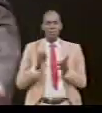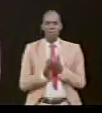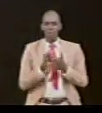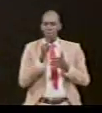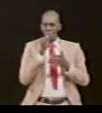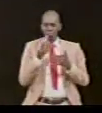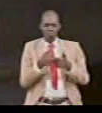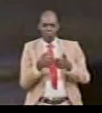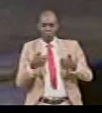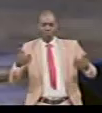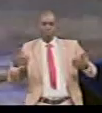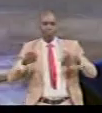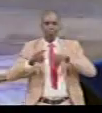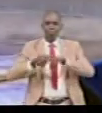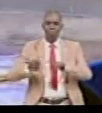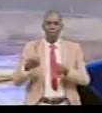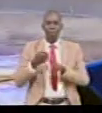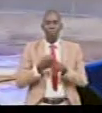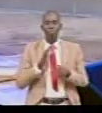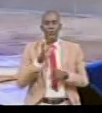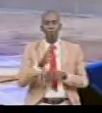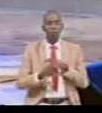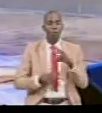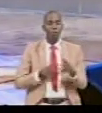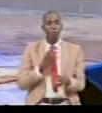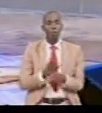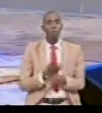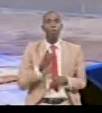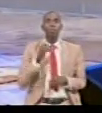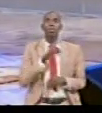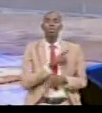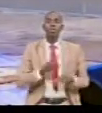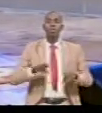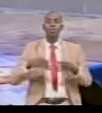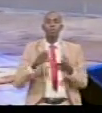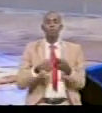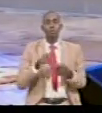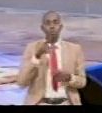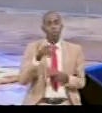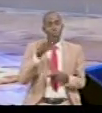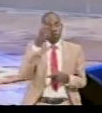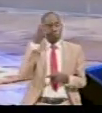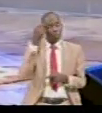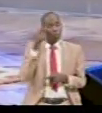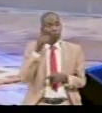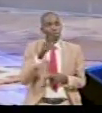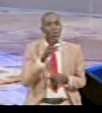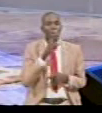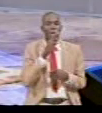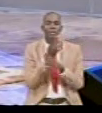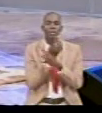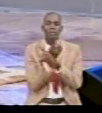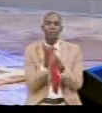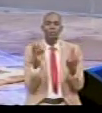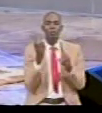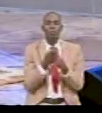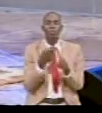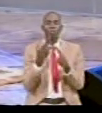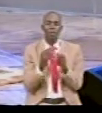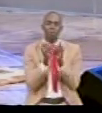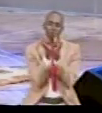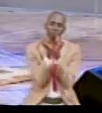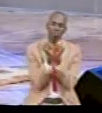totally different from your community. The Lord has given to you because you are delivered from the bondage